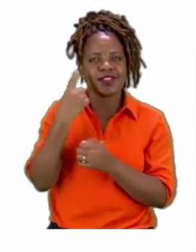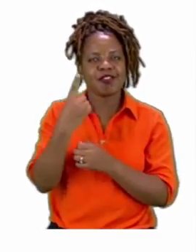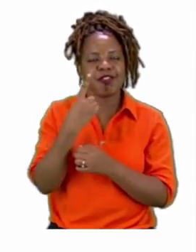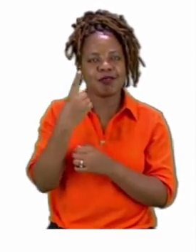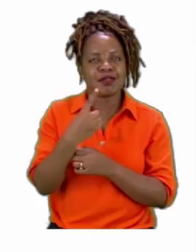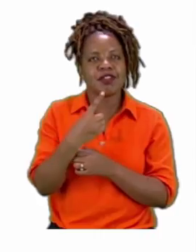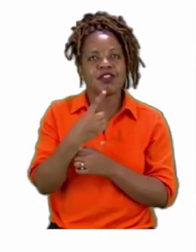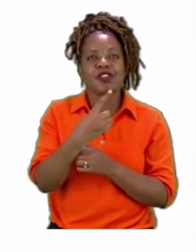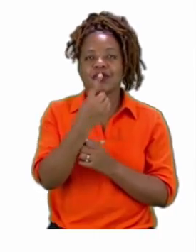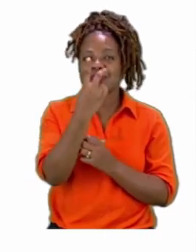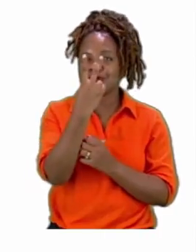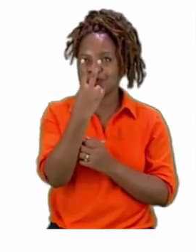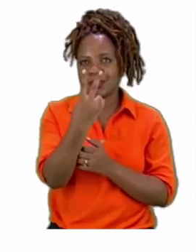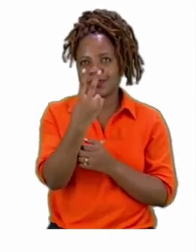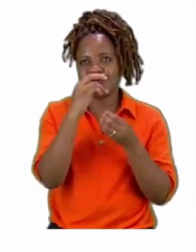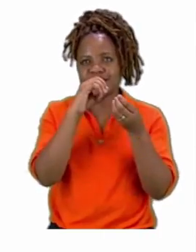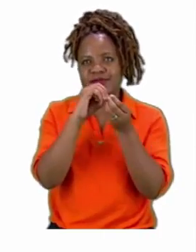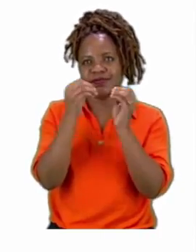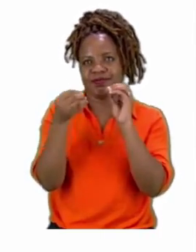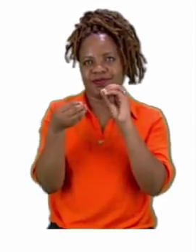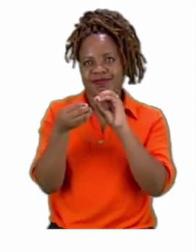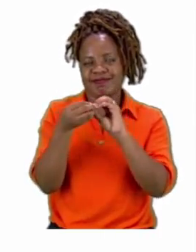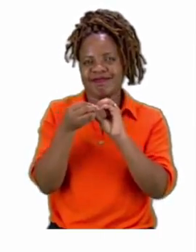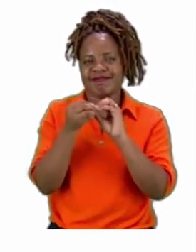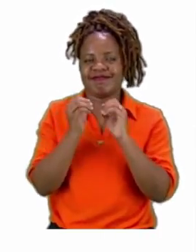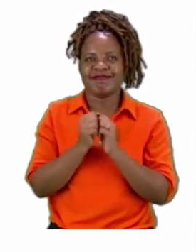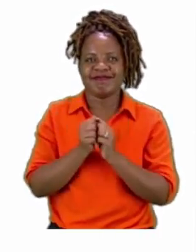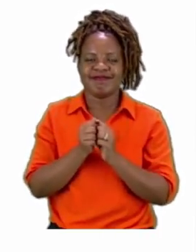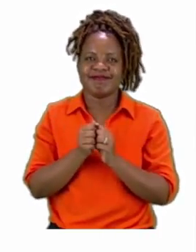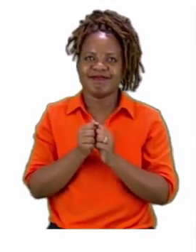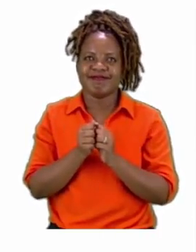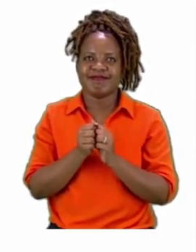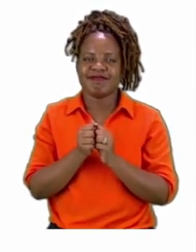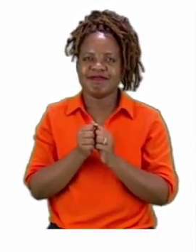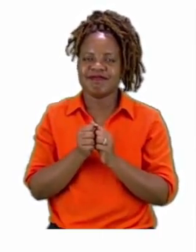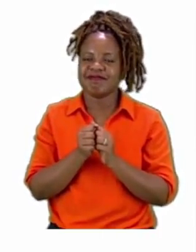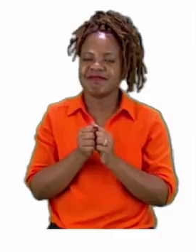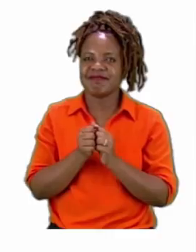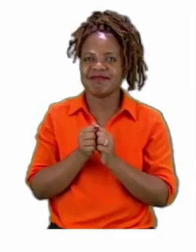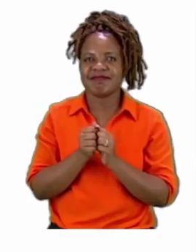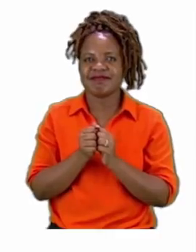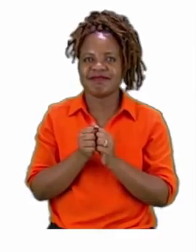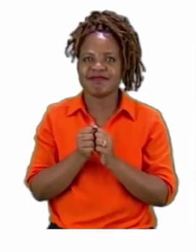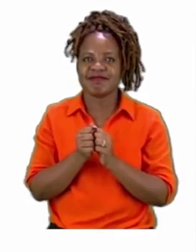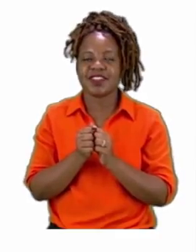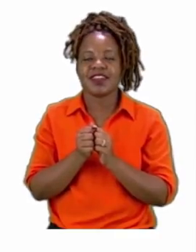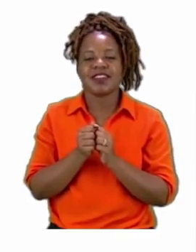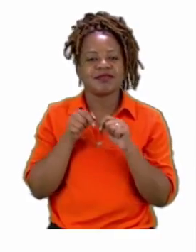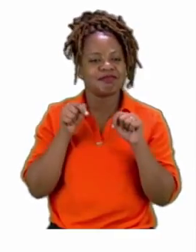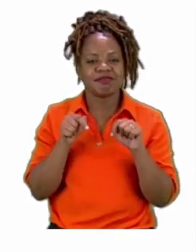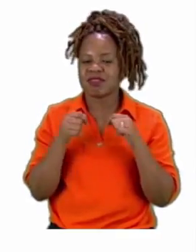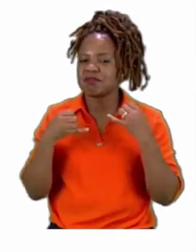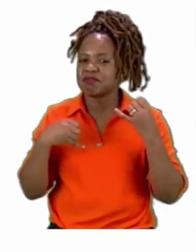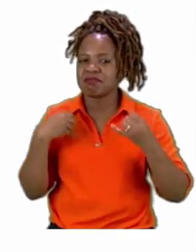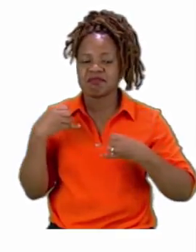numbers. Now this one is very fun because we already know how to do this one. So it's about doing it